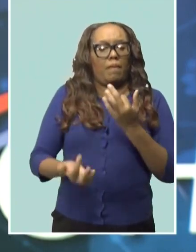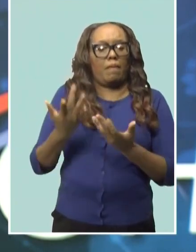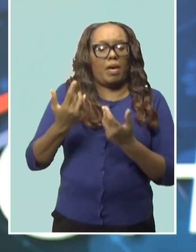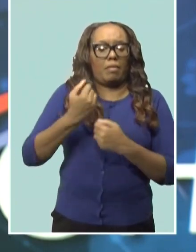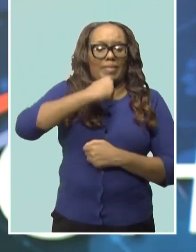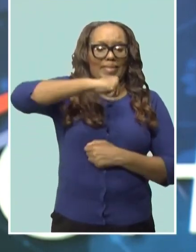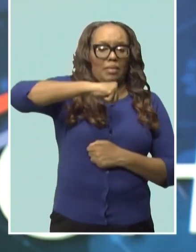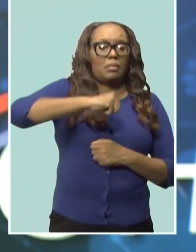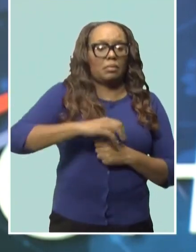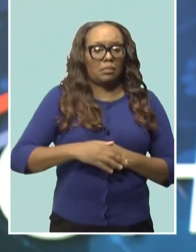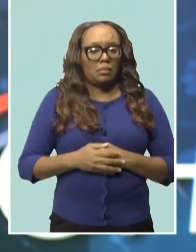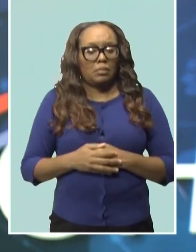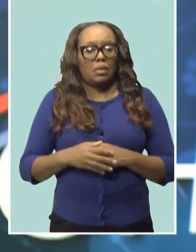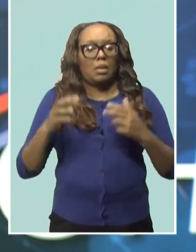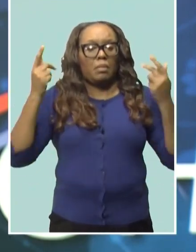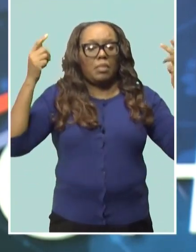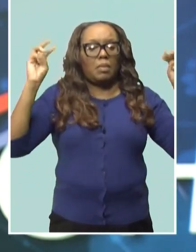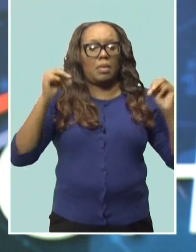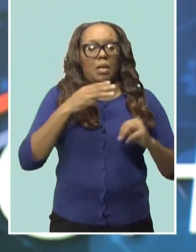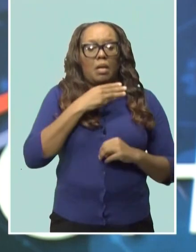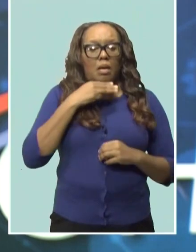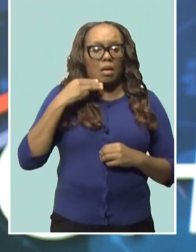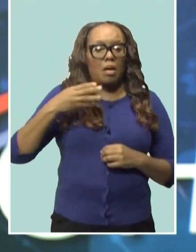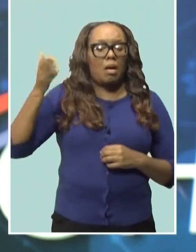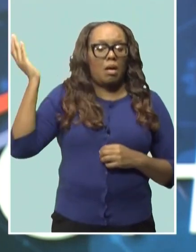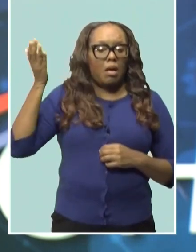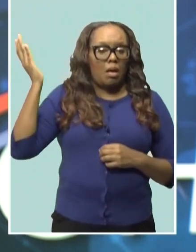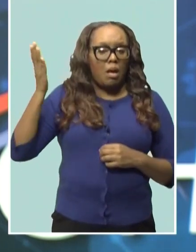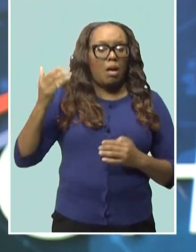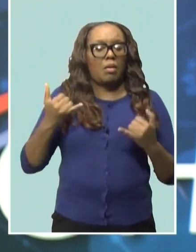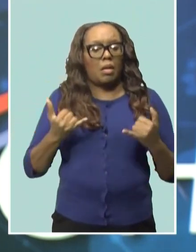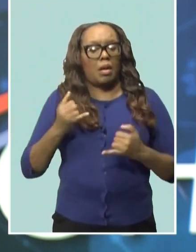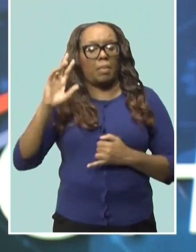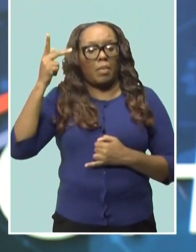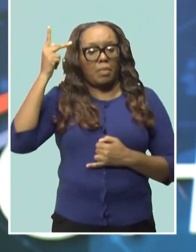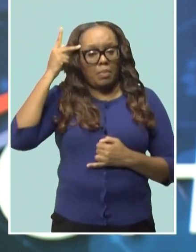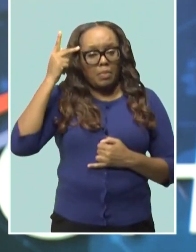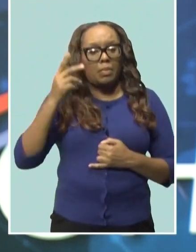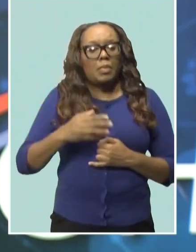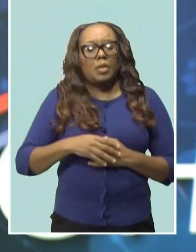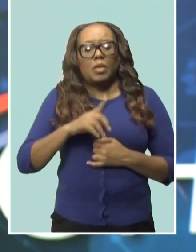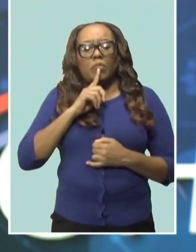on the Barbados Blue-Green Bank bill in the lower house. She